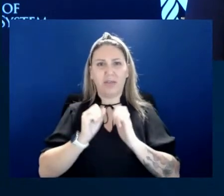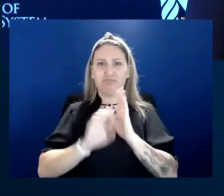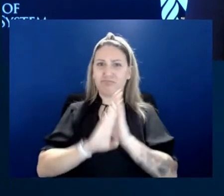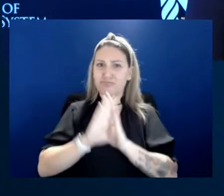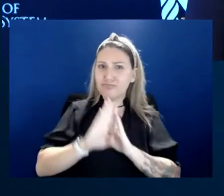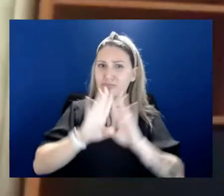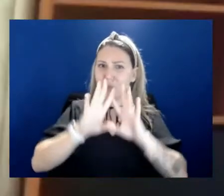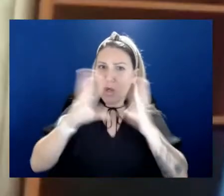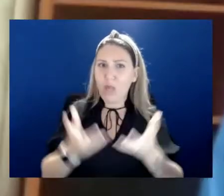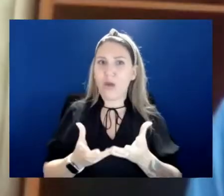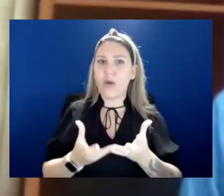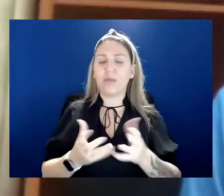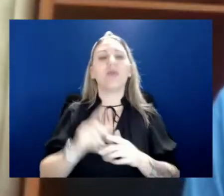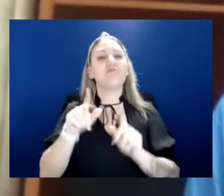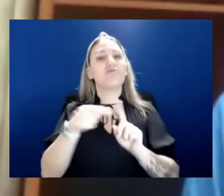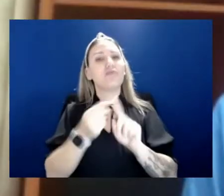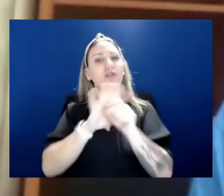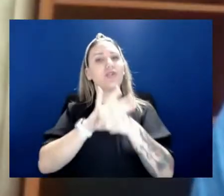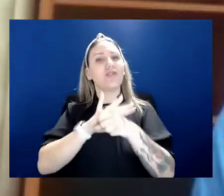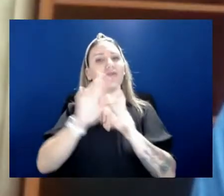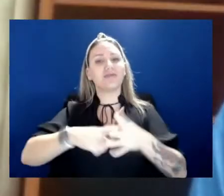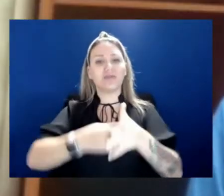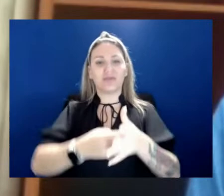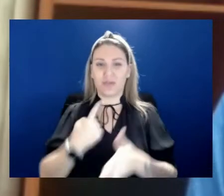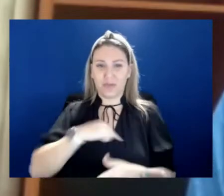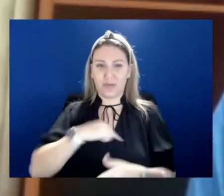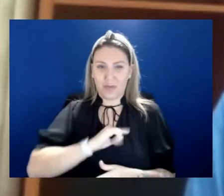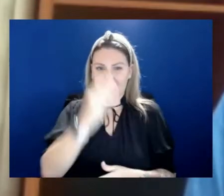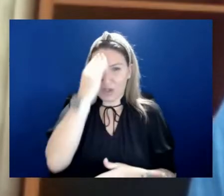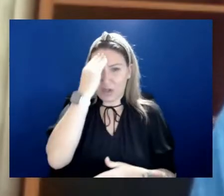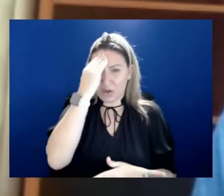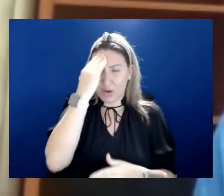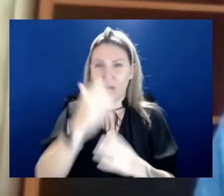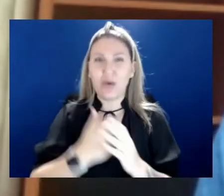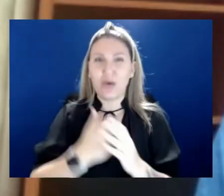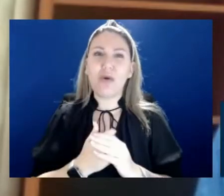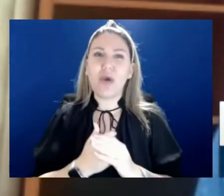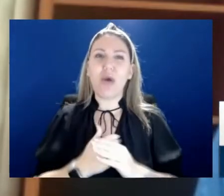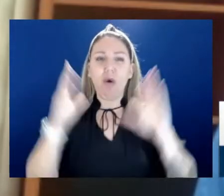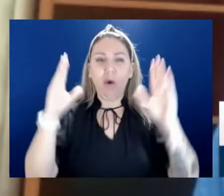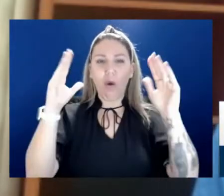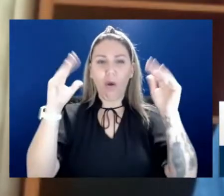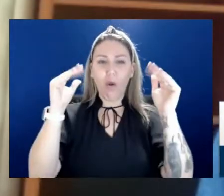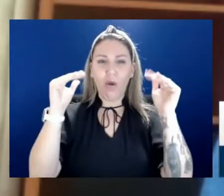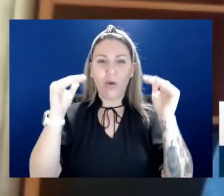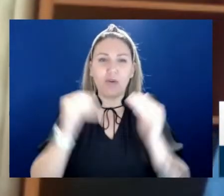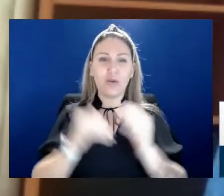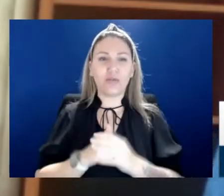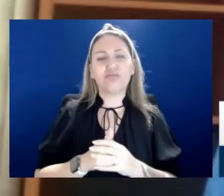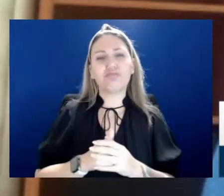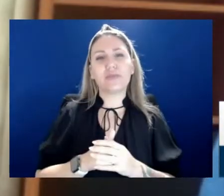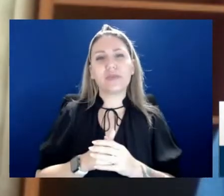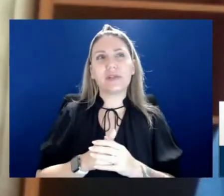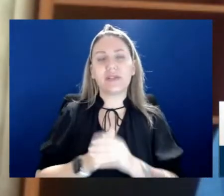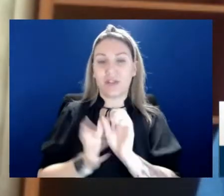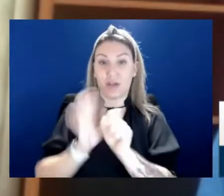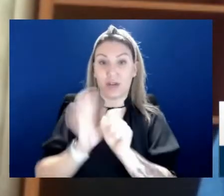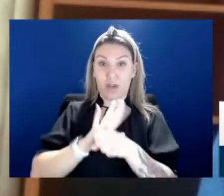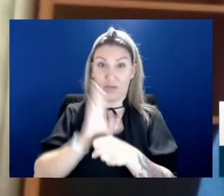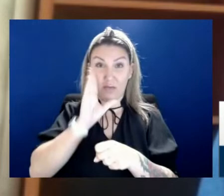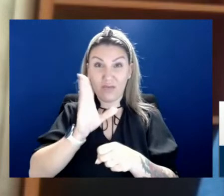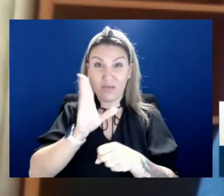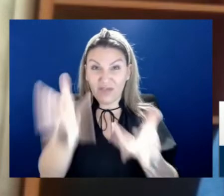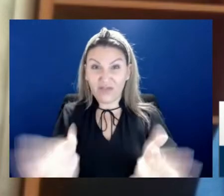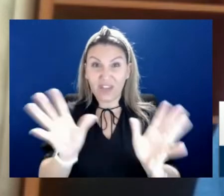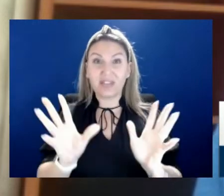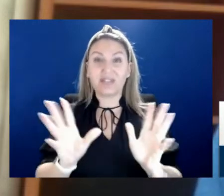COVID started, we knew, and we hoped at least, that there would be a day when COVID would come to an end. Well,